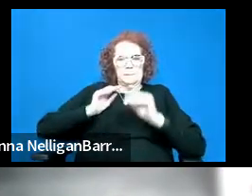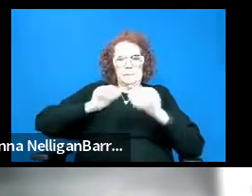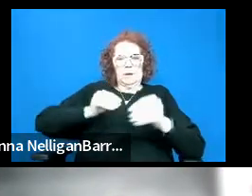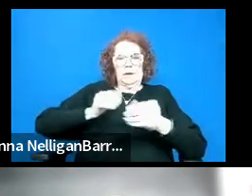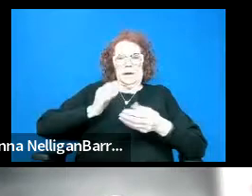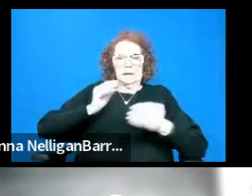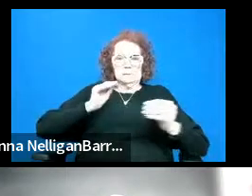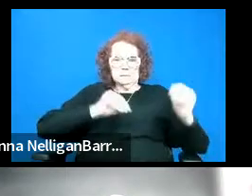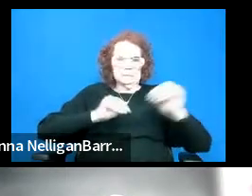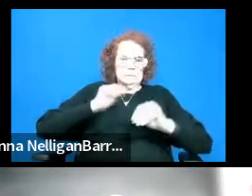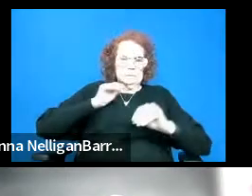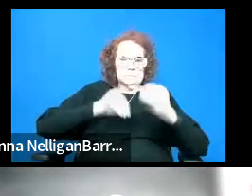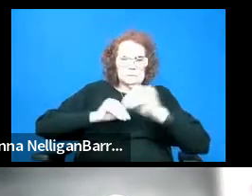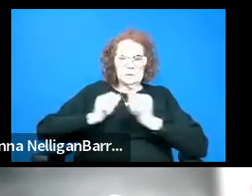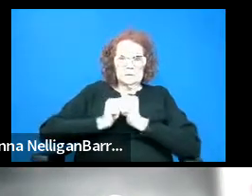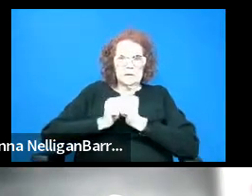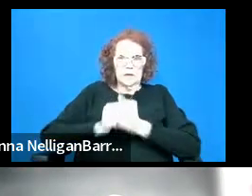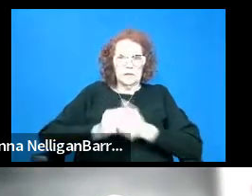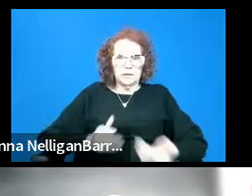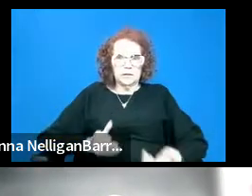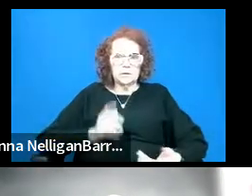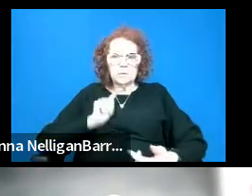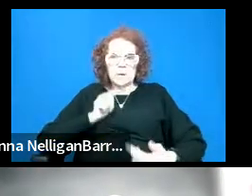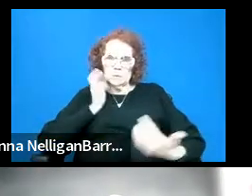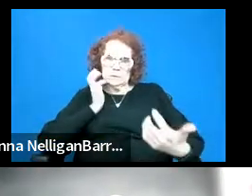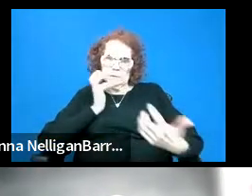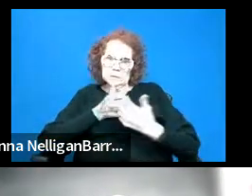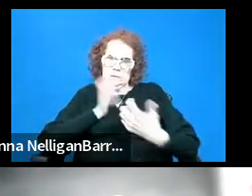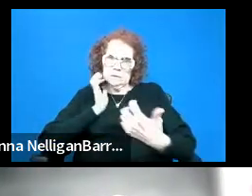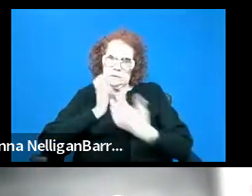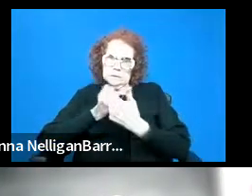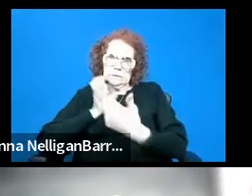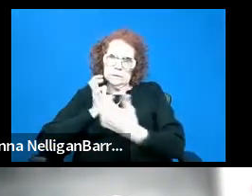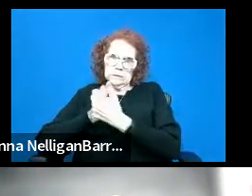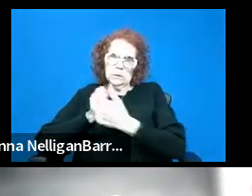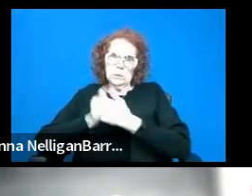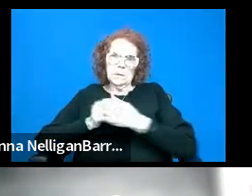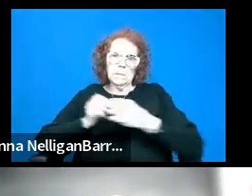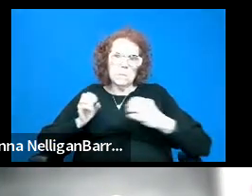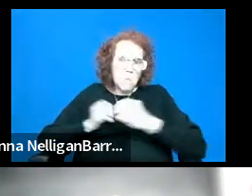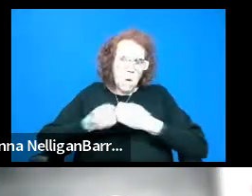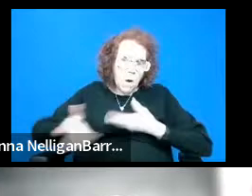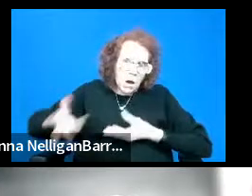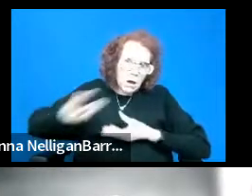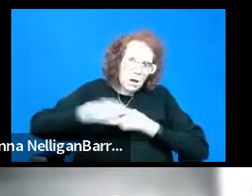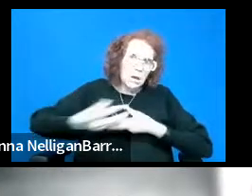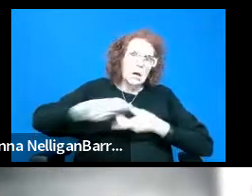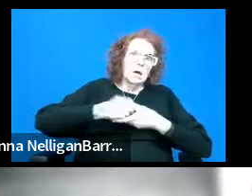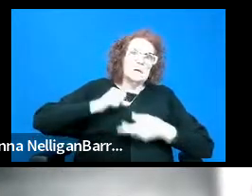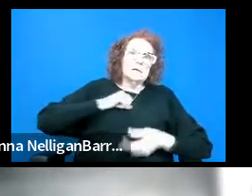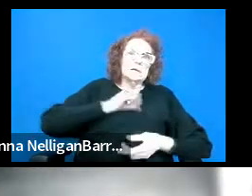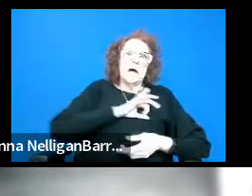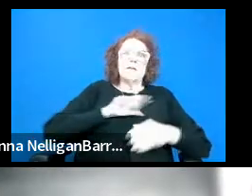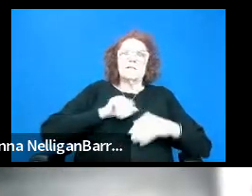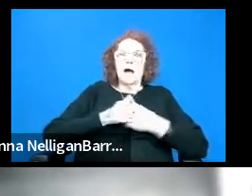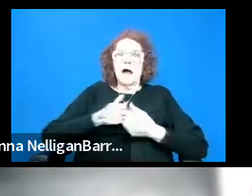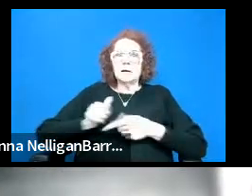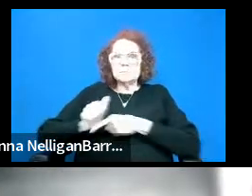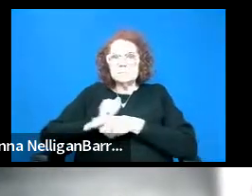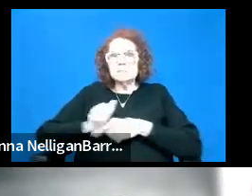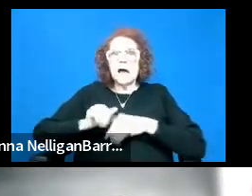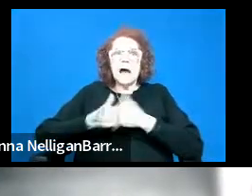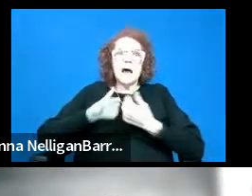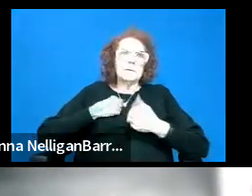with either more staff or thinking about how we can do things different to make things better for our tenants, our